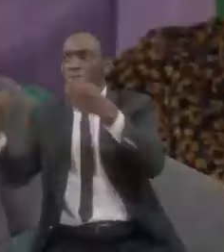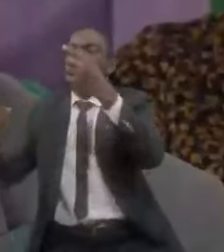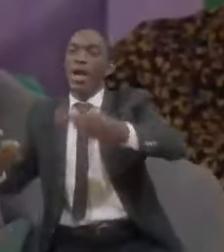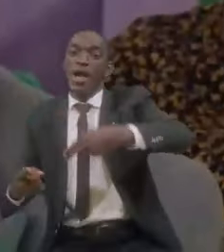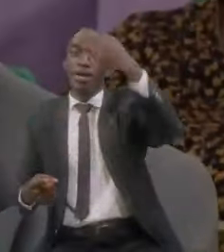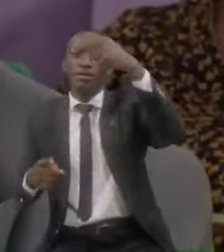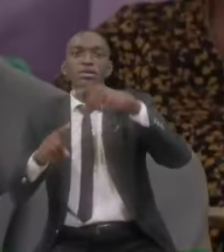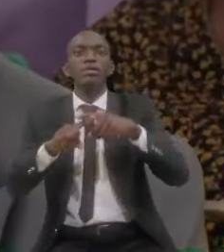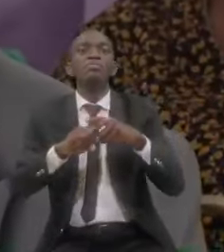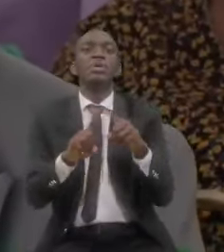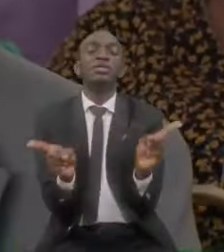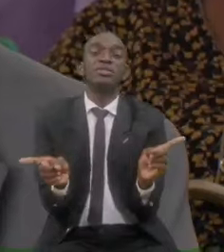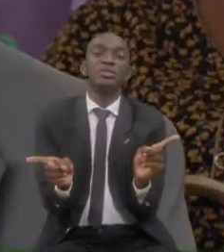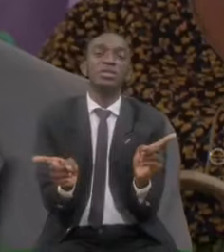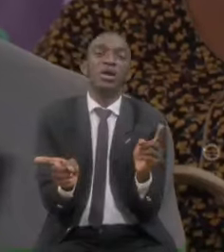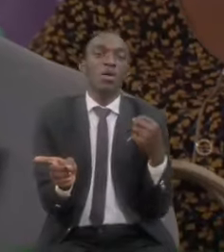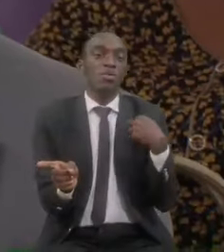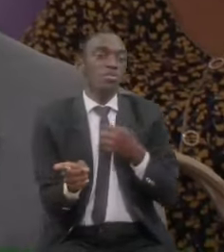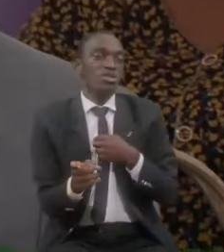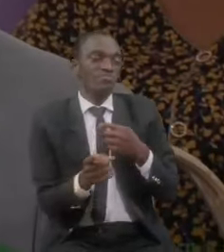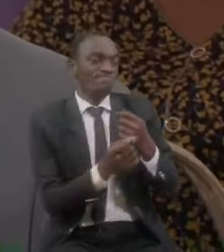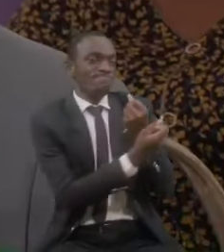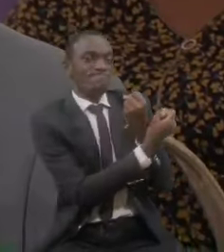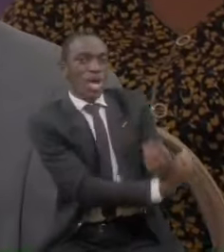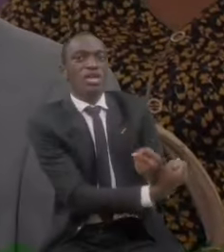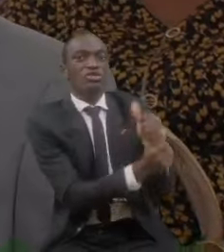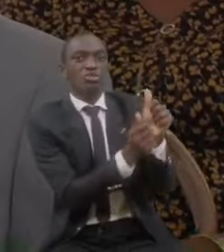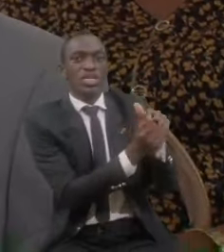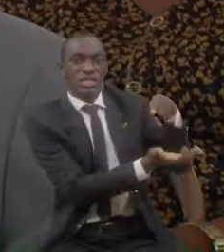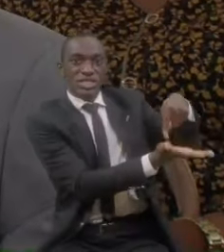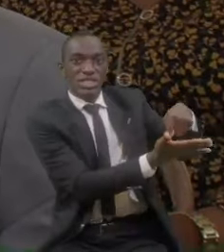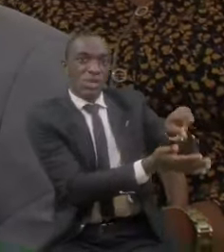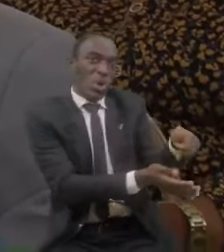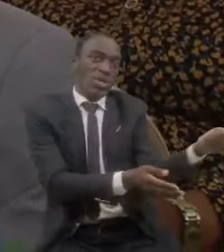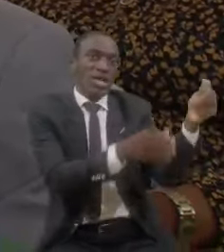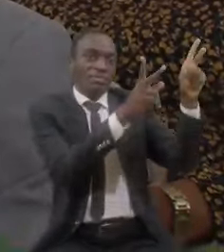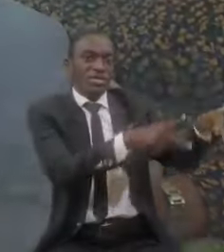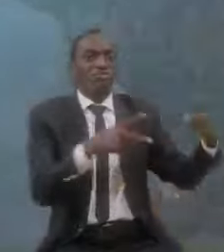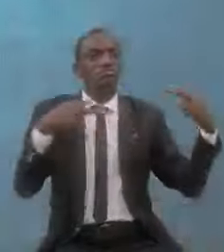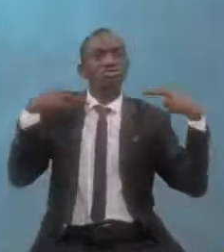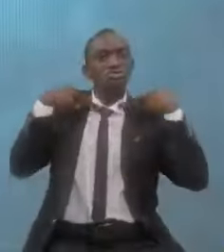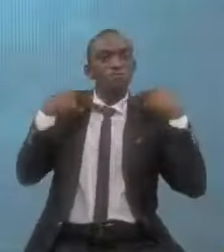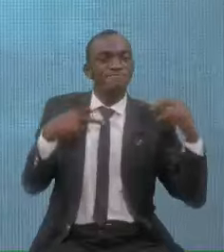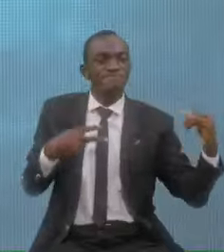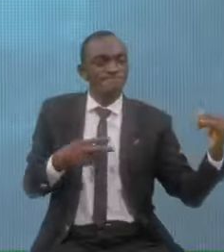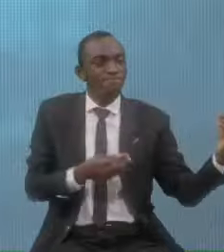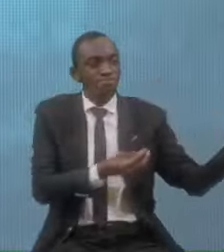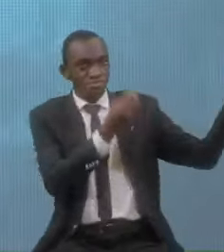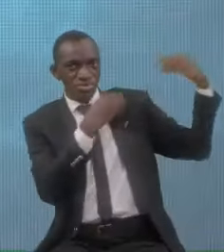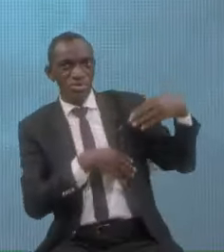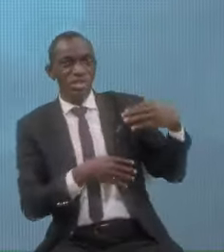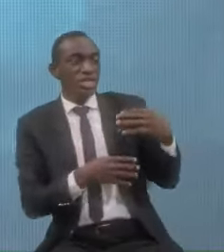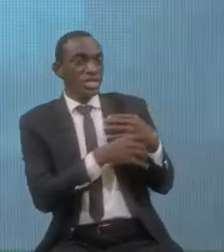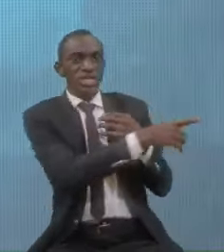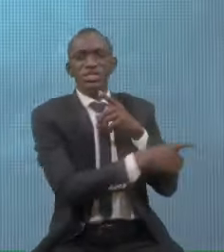But we're so yoked to the other fellow that is saying, okay,